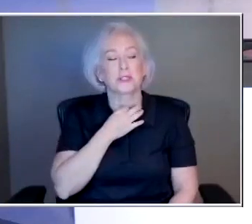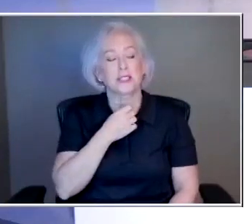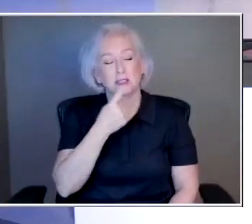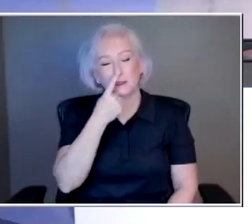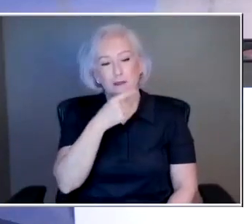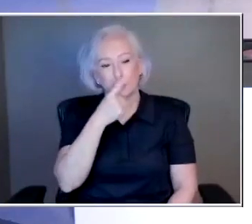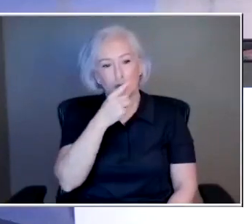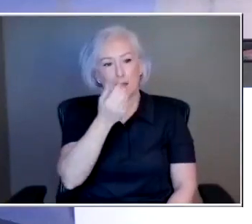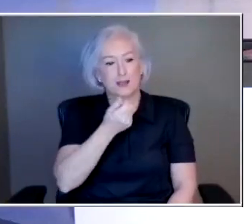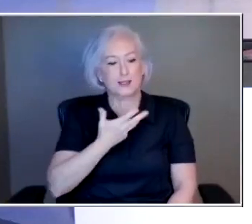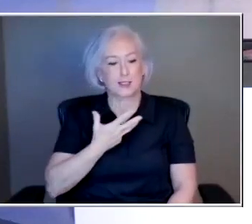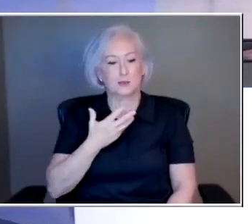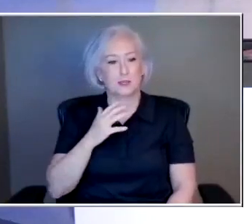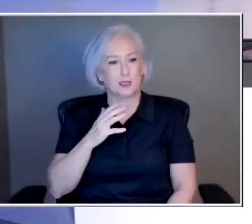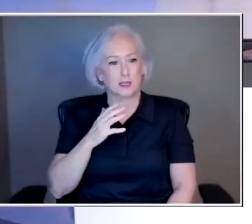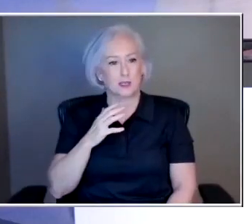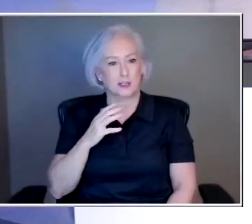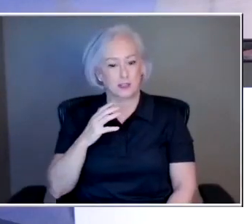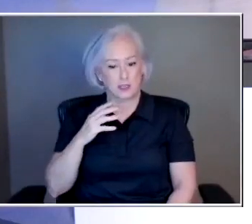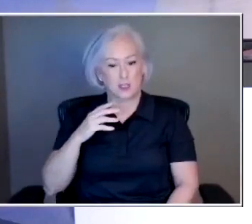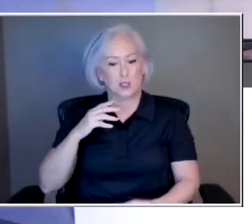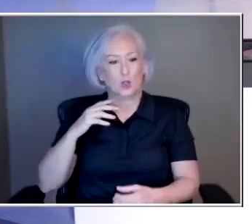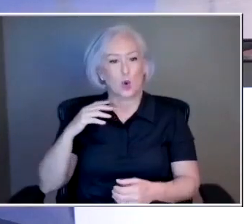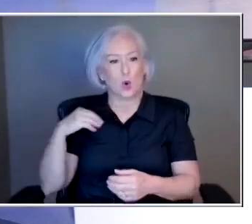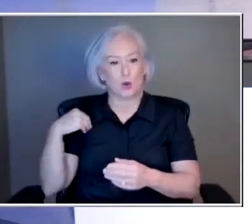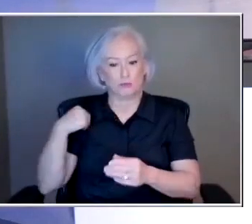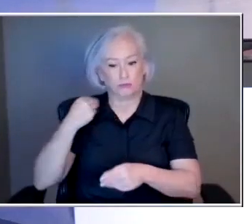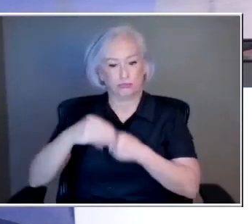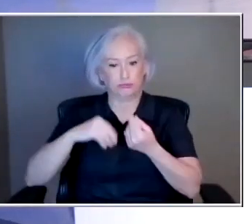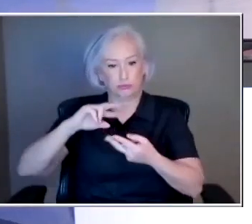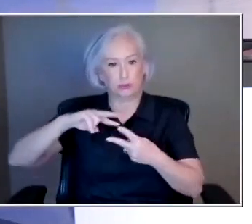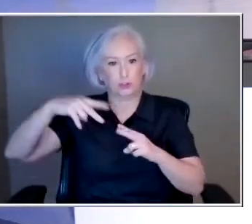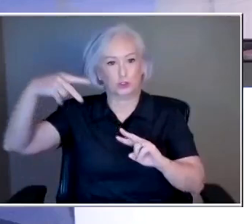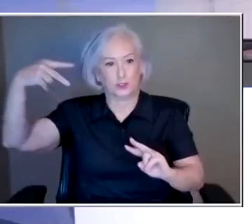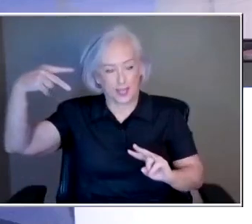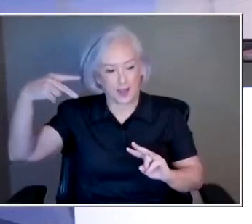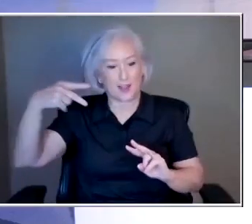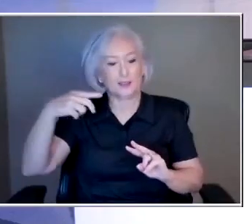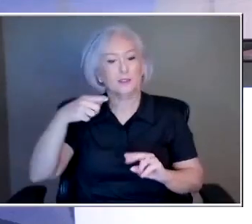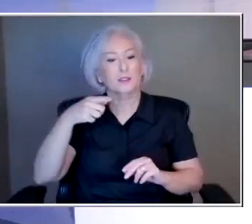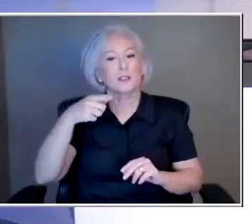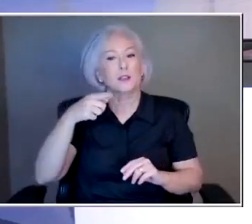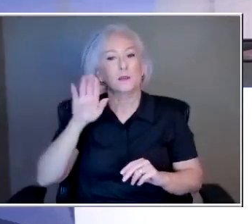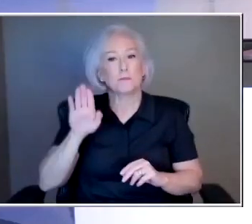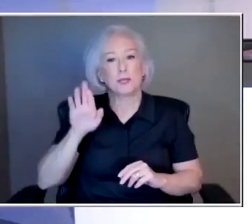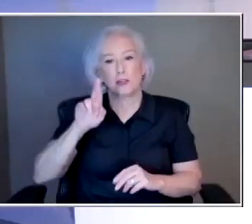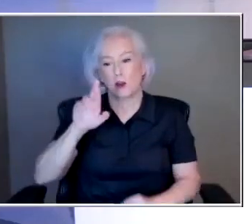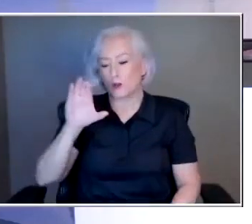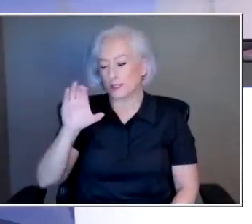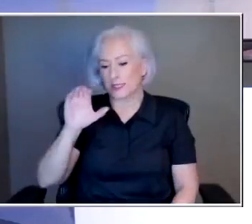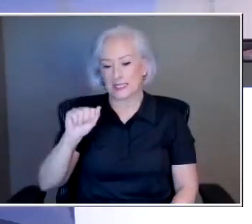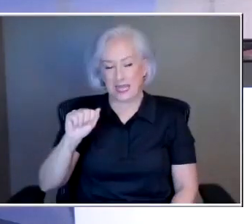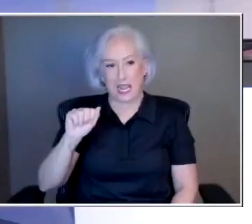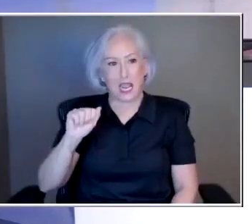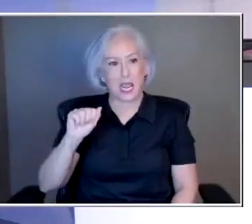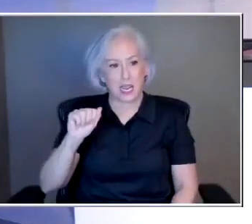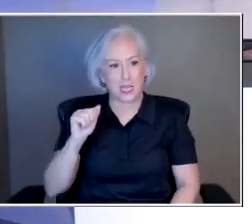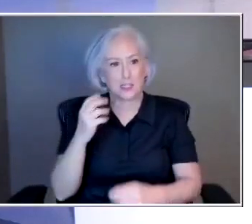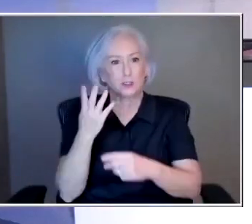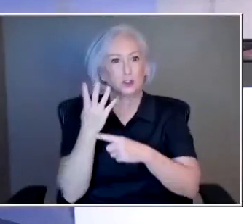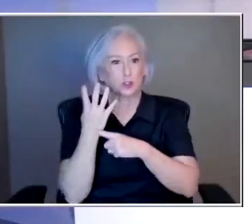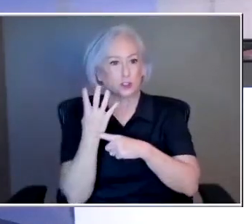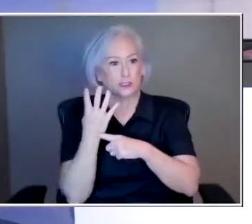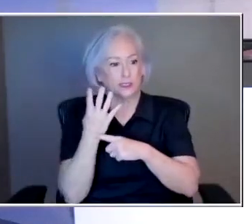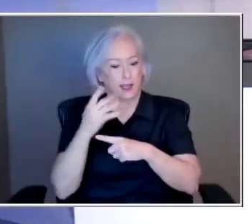genetics. You actually tested positive for the BRCA gene. It's inherited. Did you then share that news with your family? When did